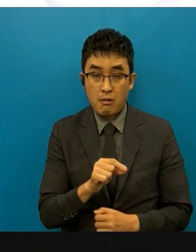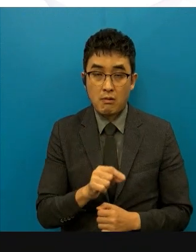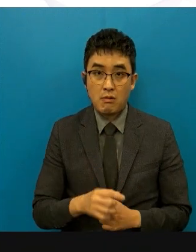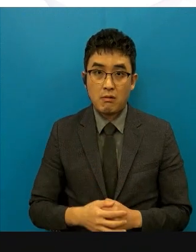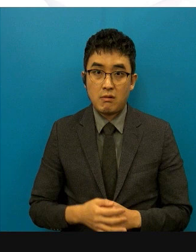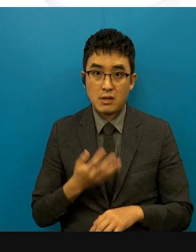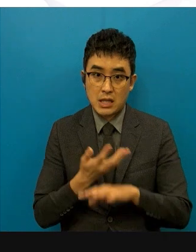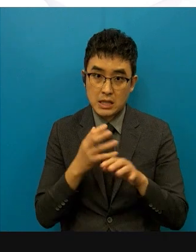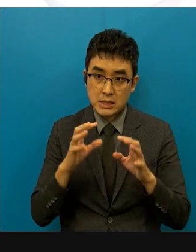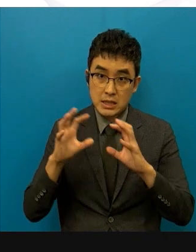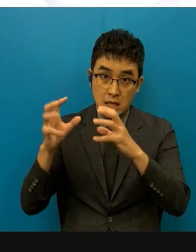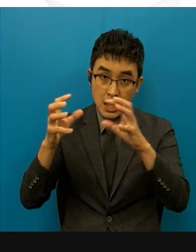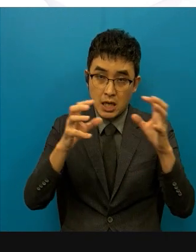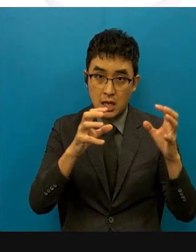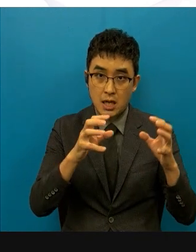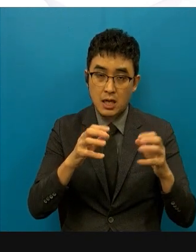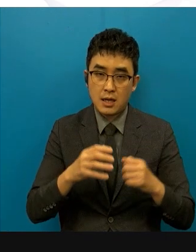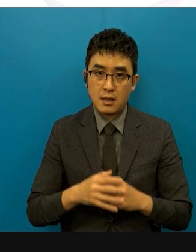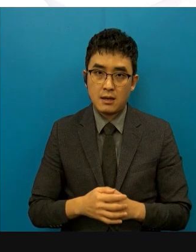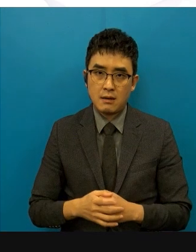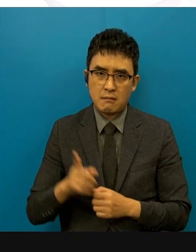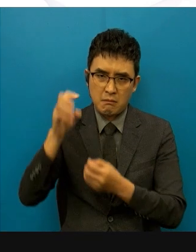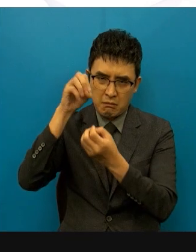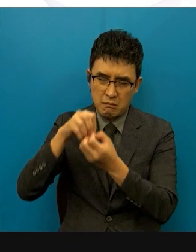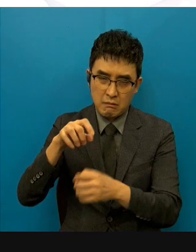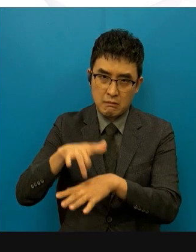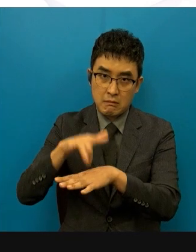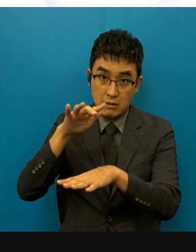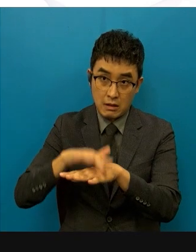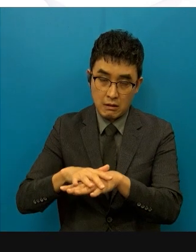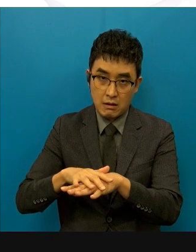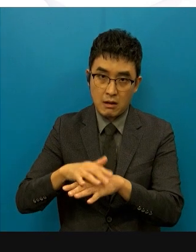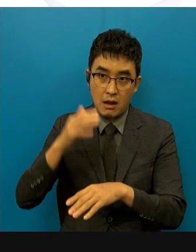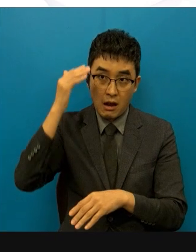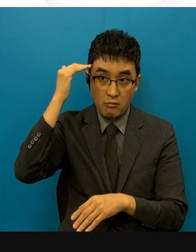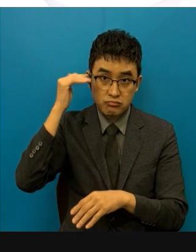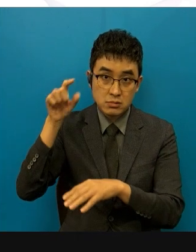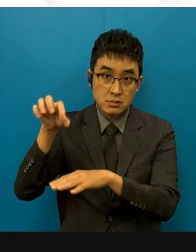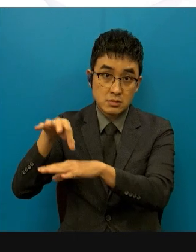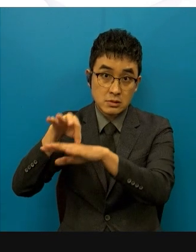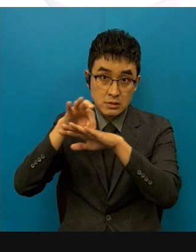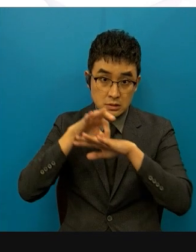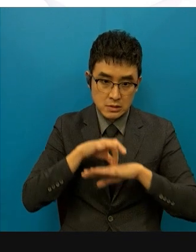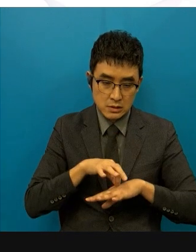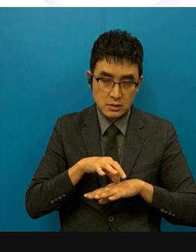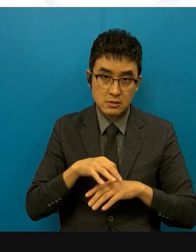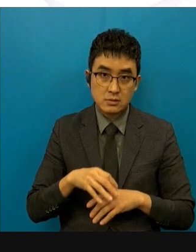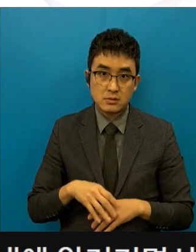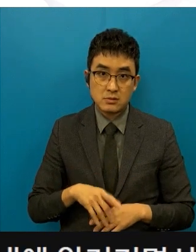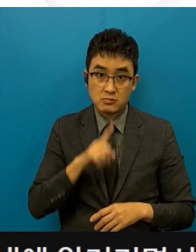including. So I think that this Korean society is confronted with